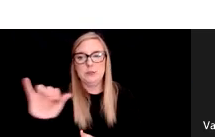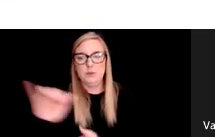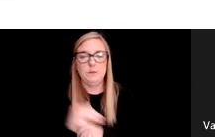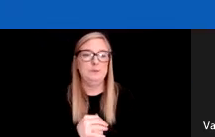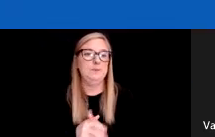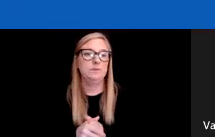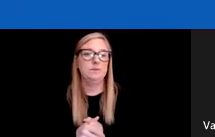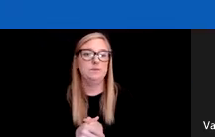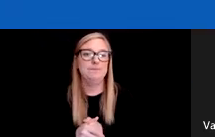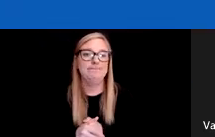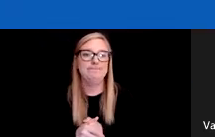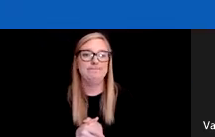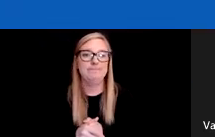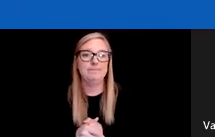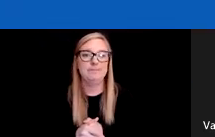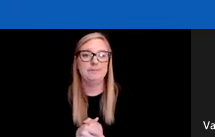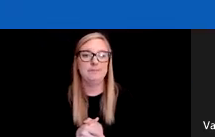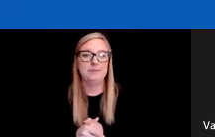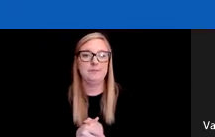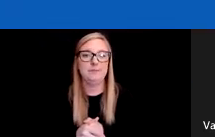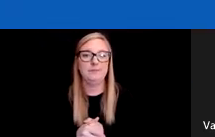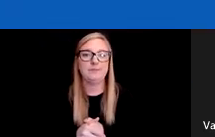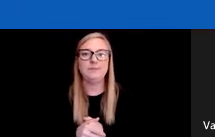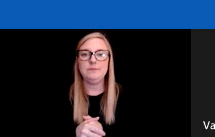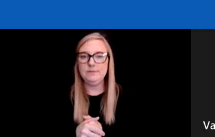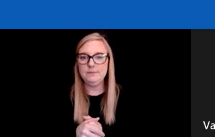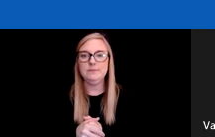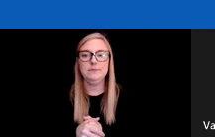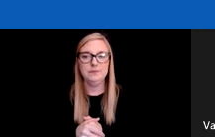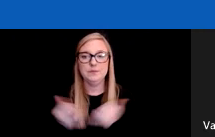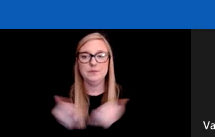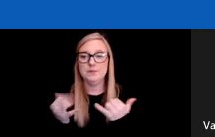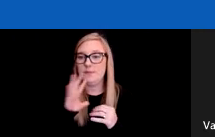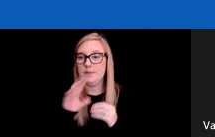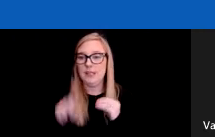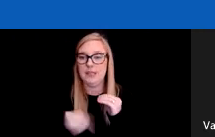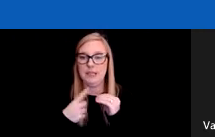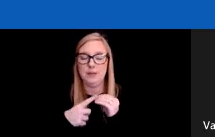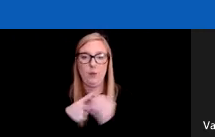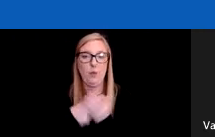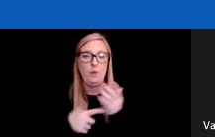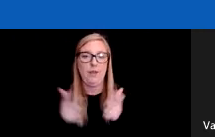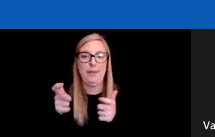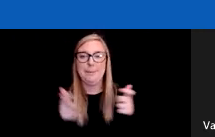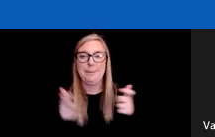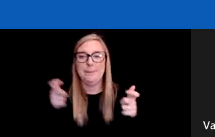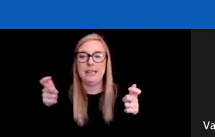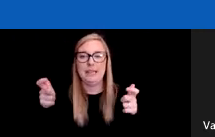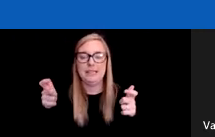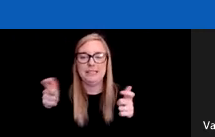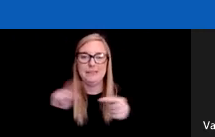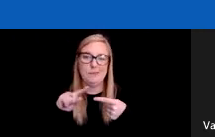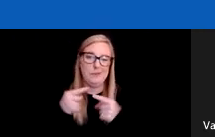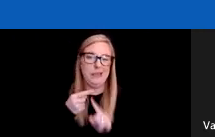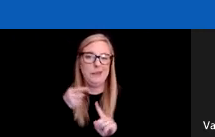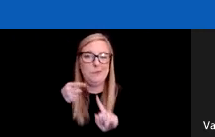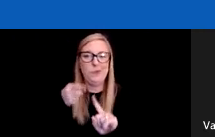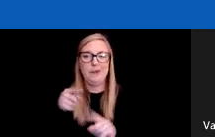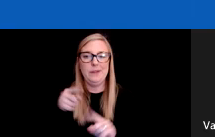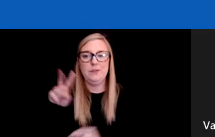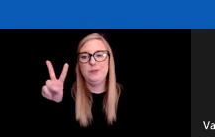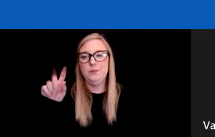So if we want to go ahead and talk about here what the biggest pain point here for meeting